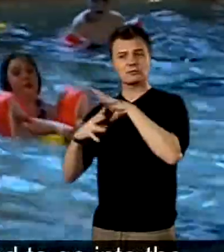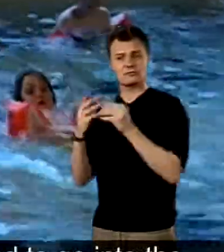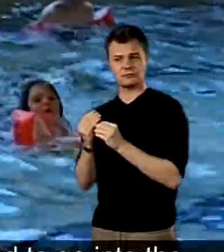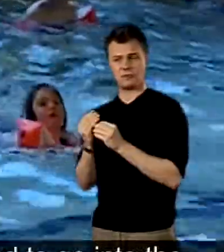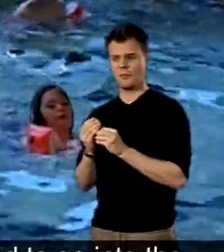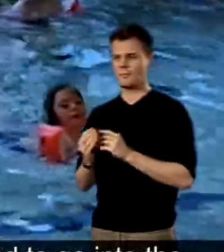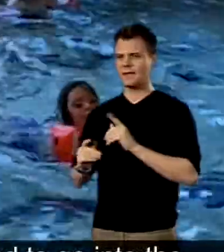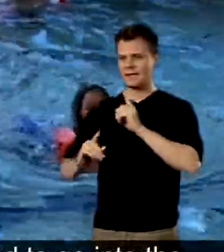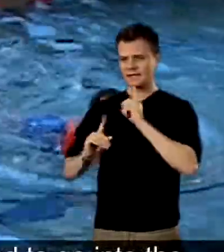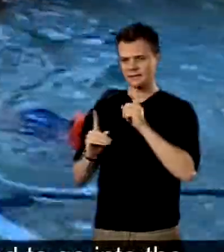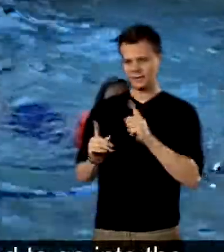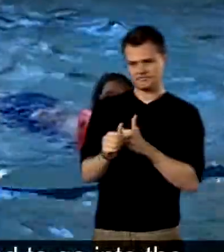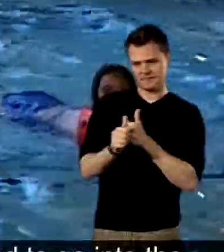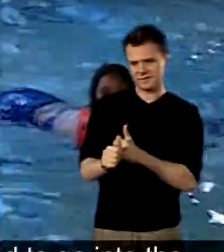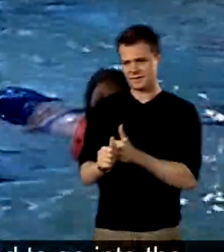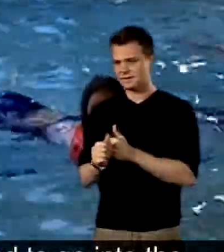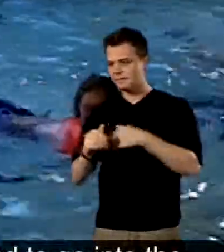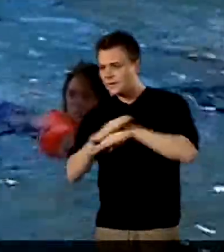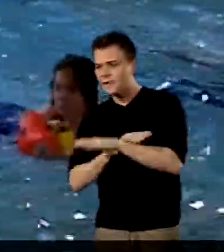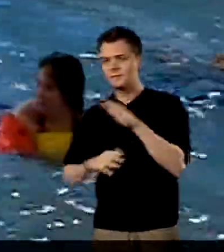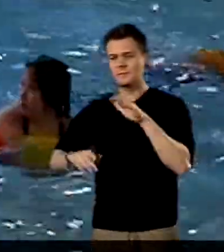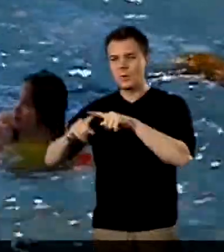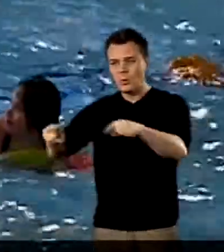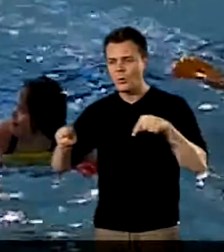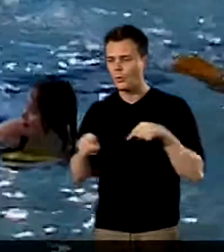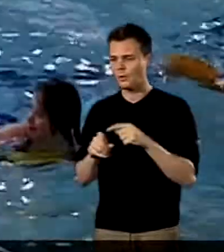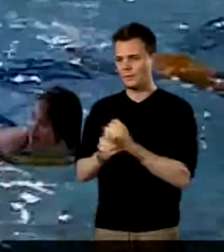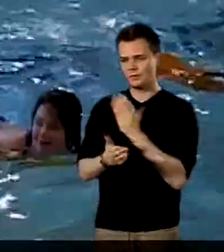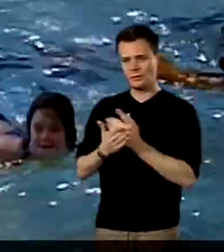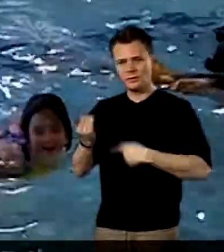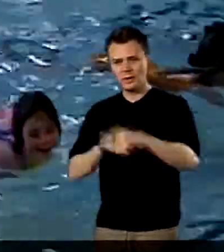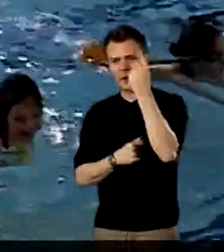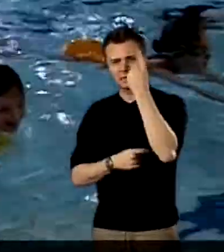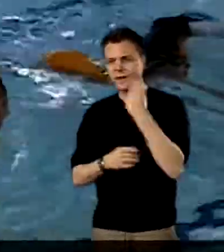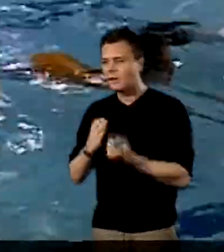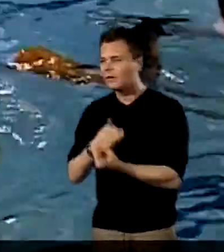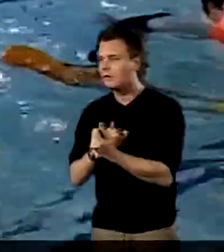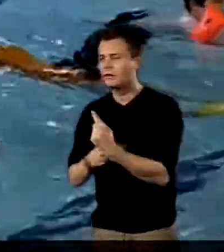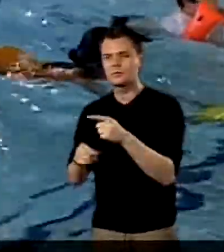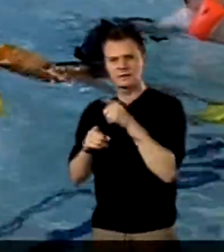them and to go into the pool to ensure that they understand what's going on and are able to participate.